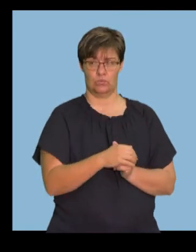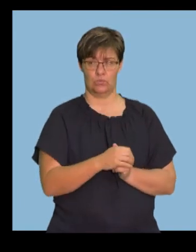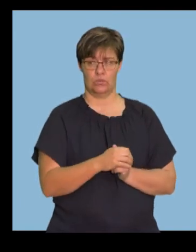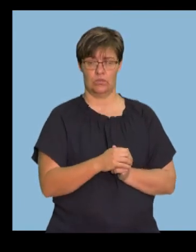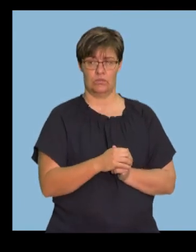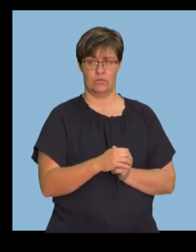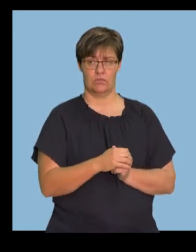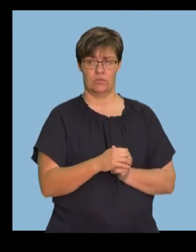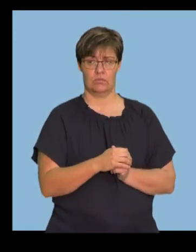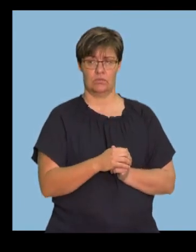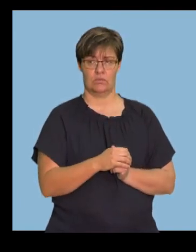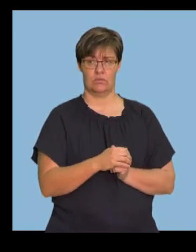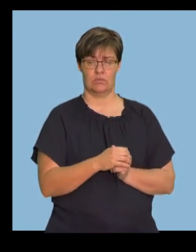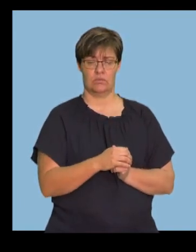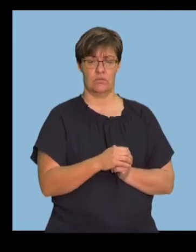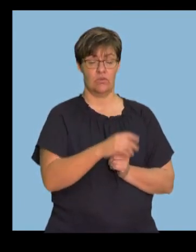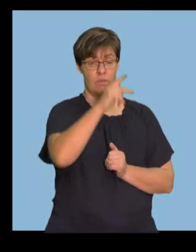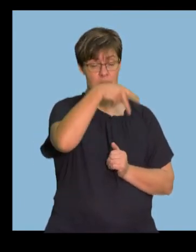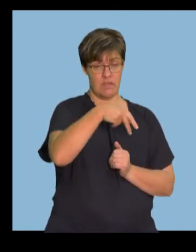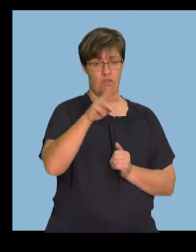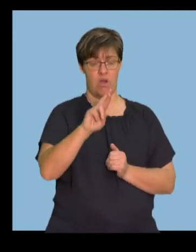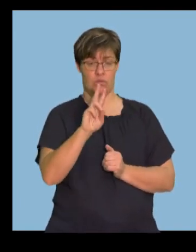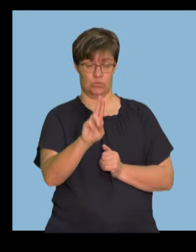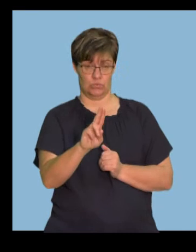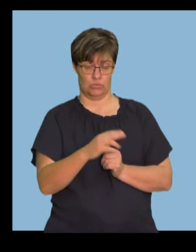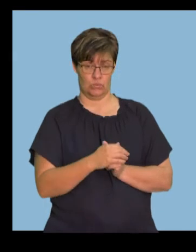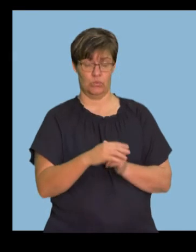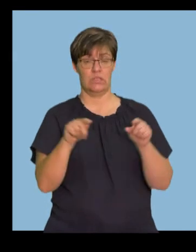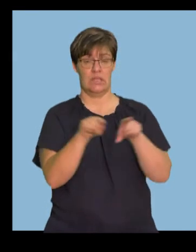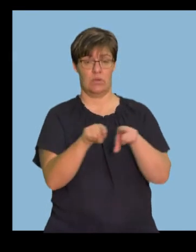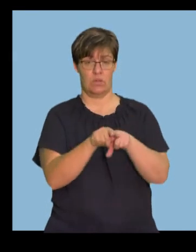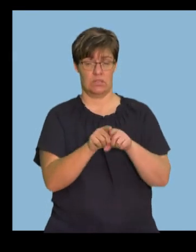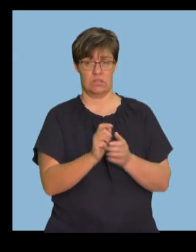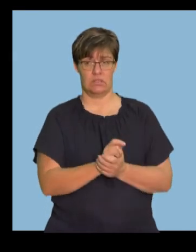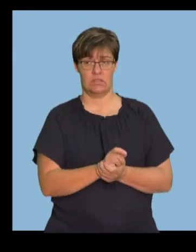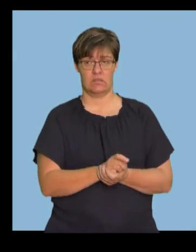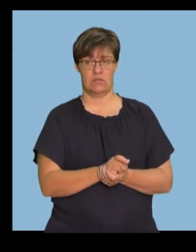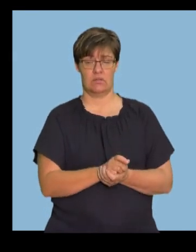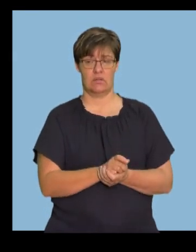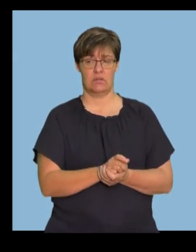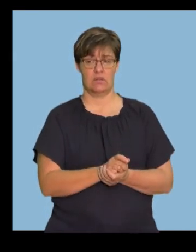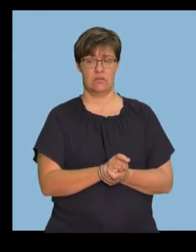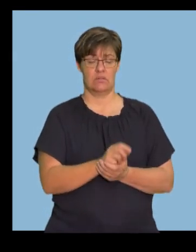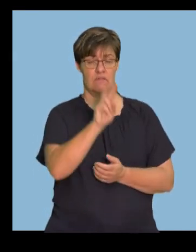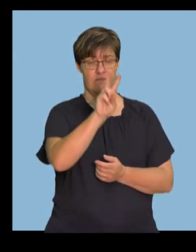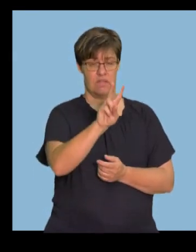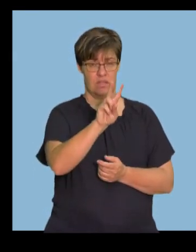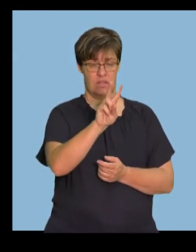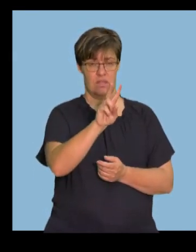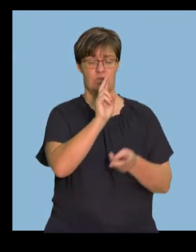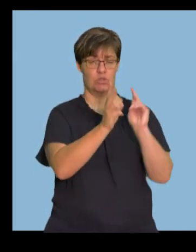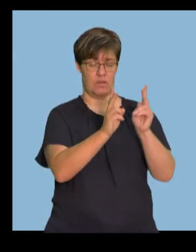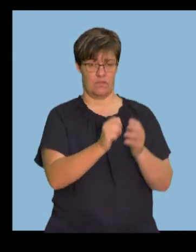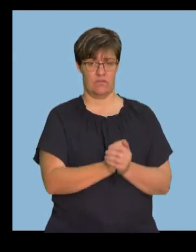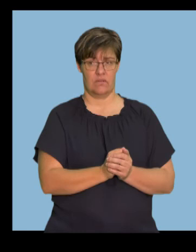So P for R2 is actually equals to, we have the voltage, which is constant,